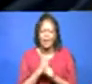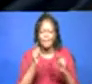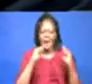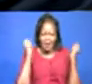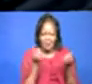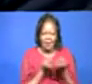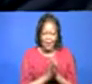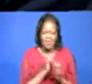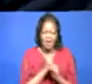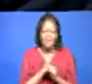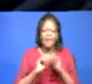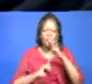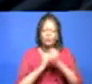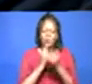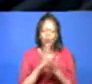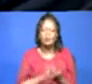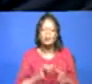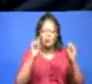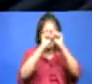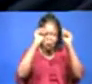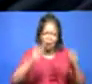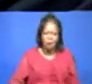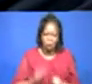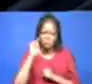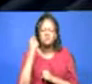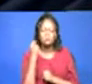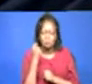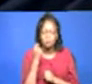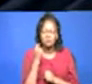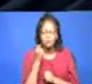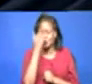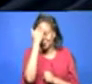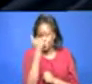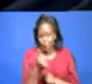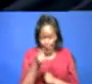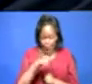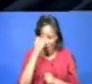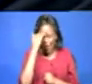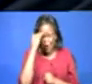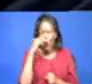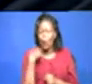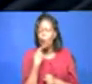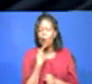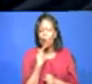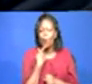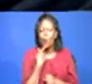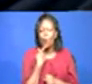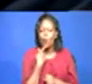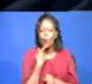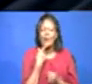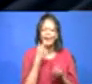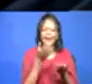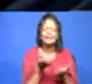labor ministry to ensure there are systems in this country so that we are able to know who really needs to